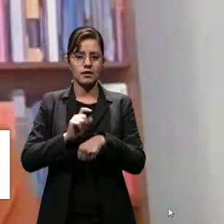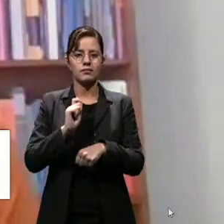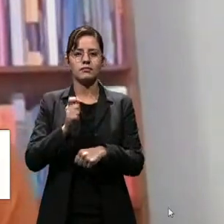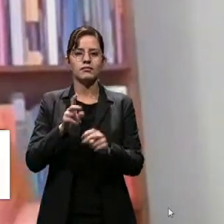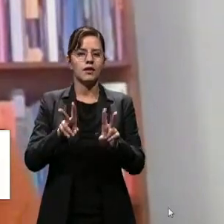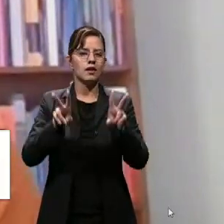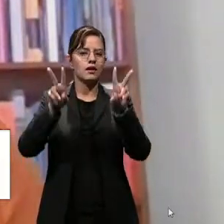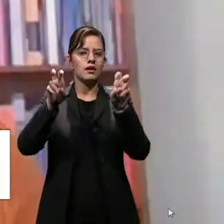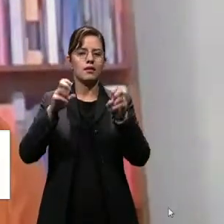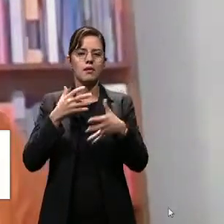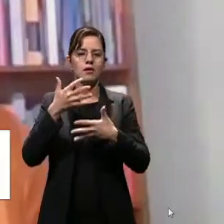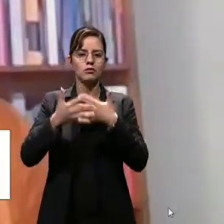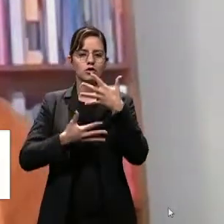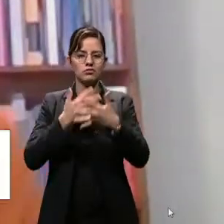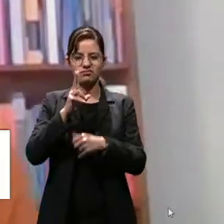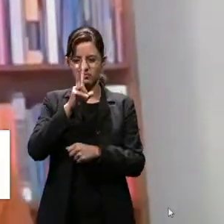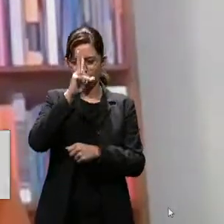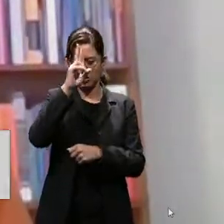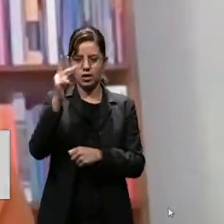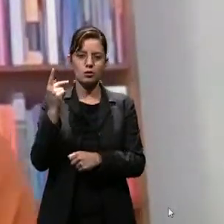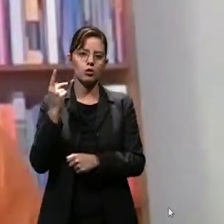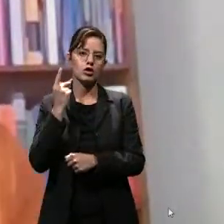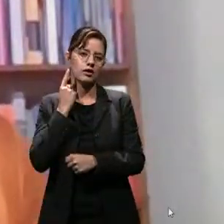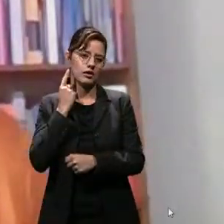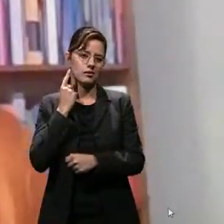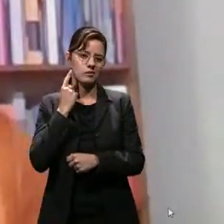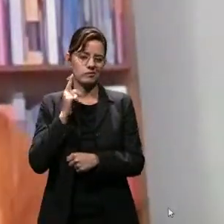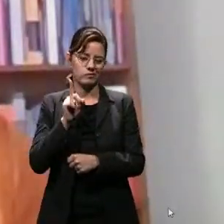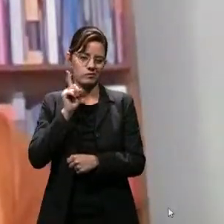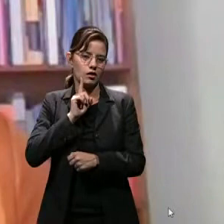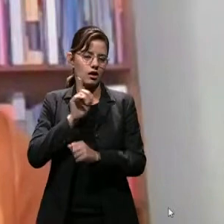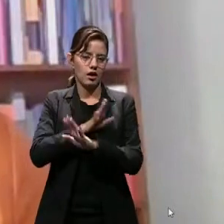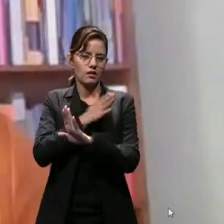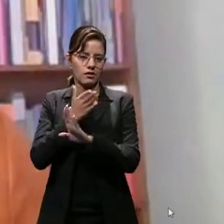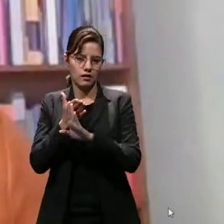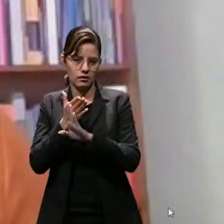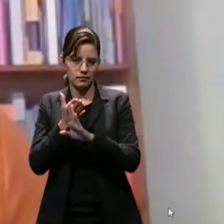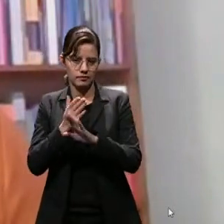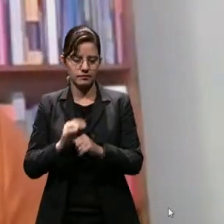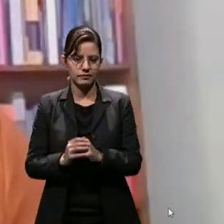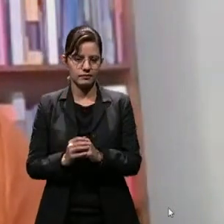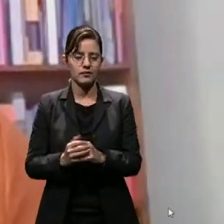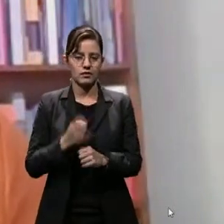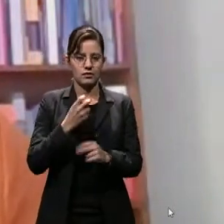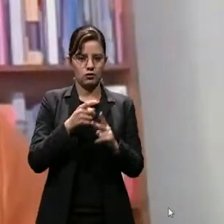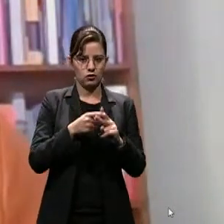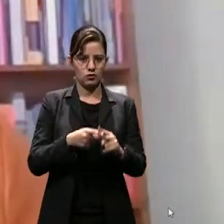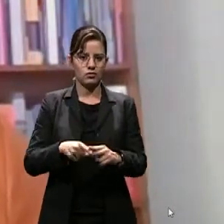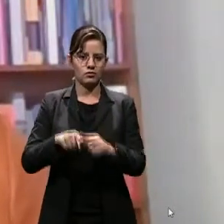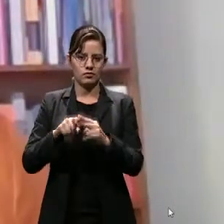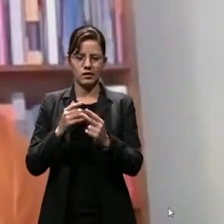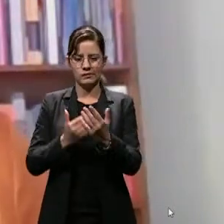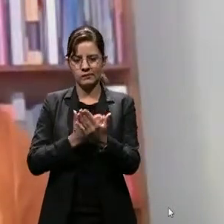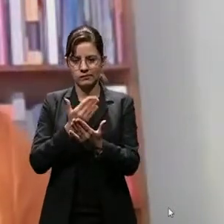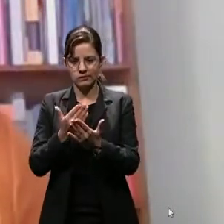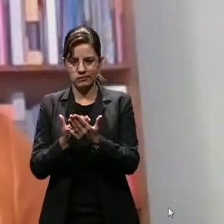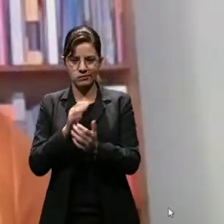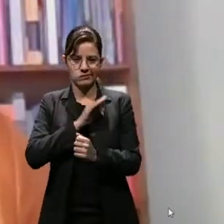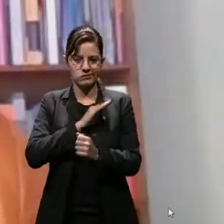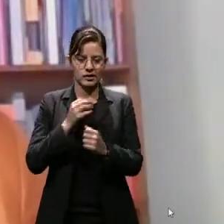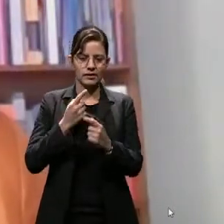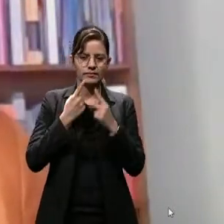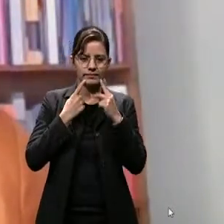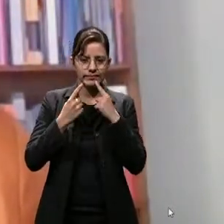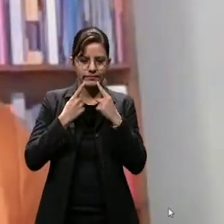political violence. So to do so, I would like to make an introduction regarding the elements that we are going to be